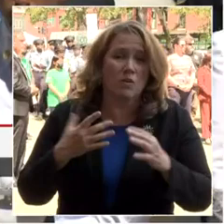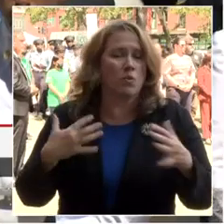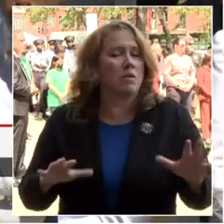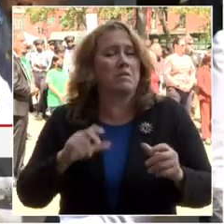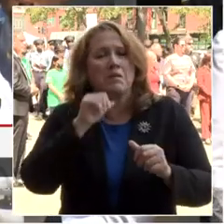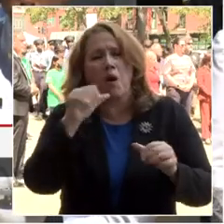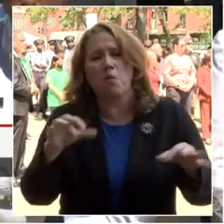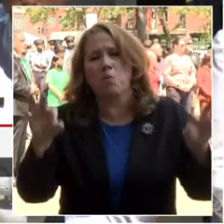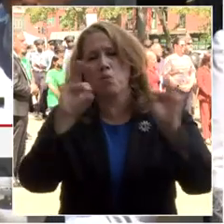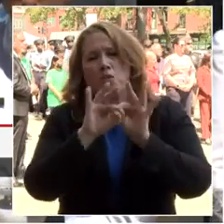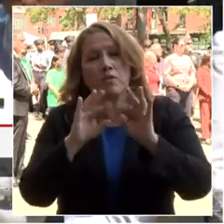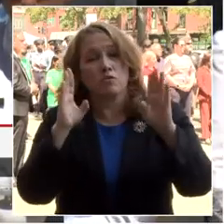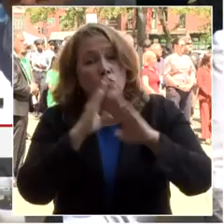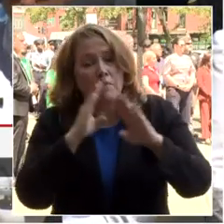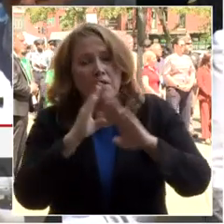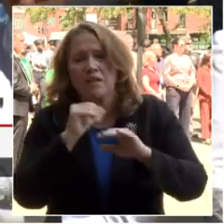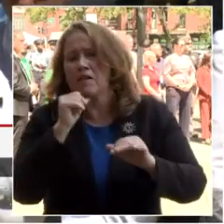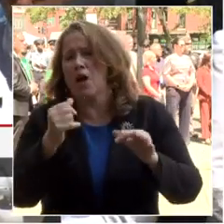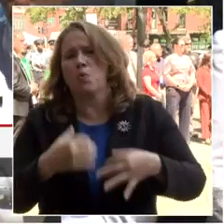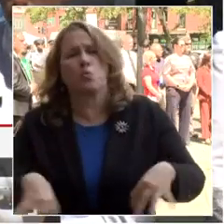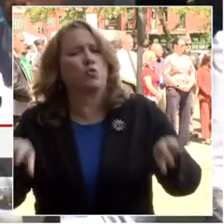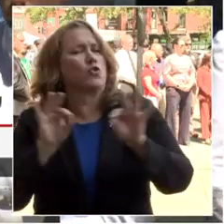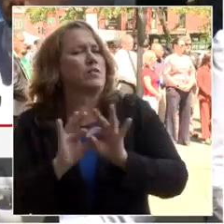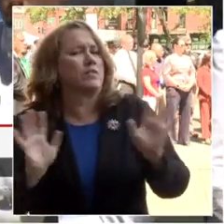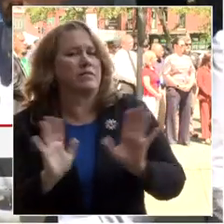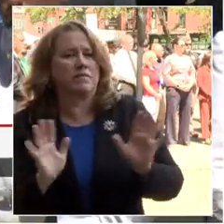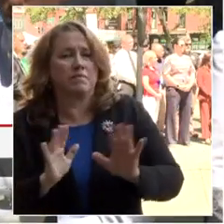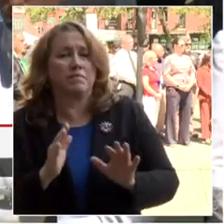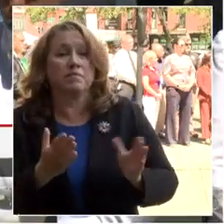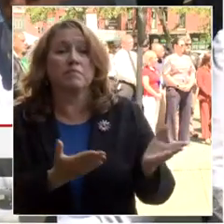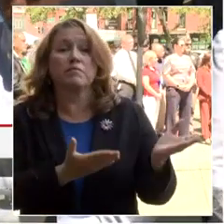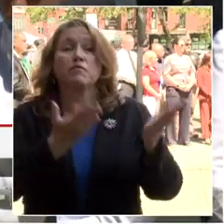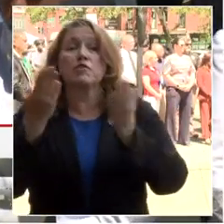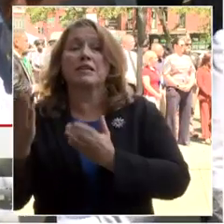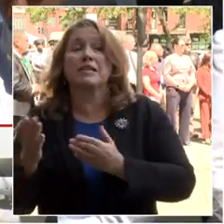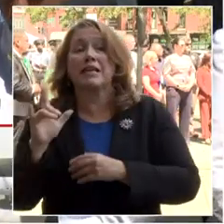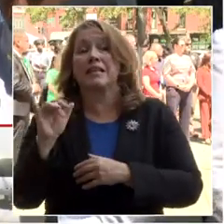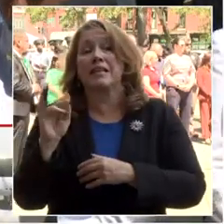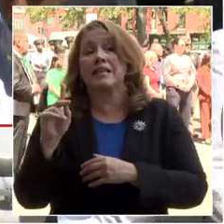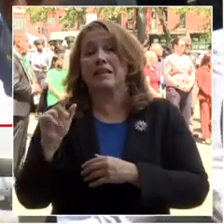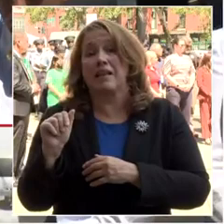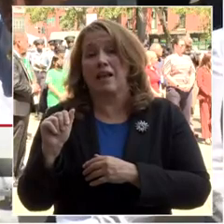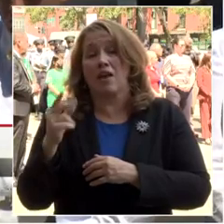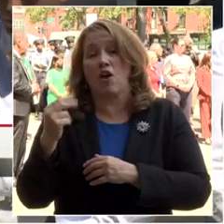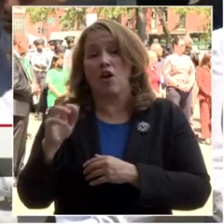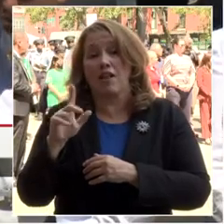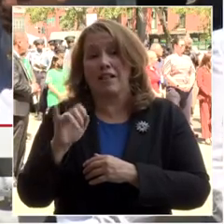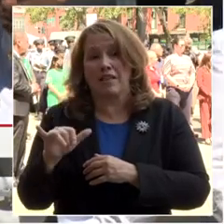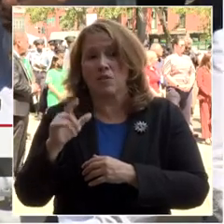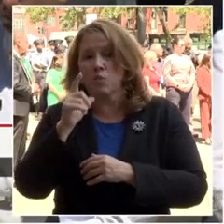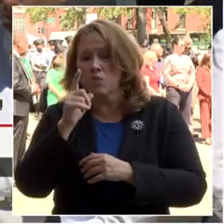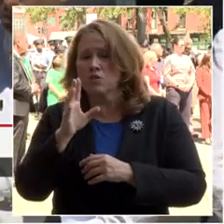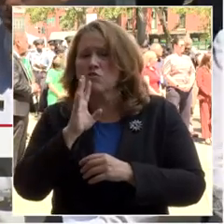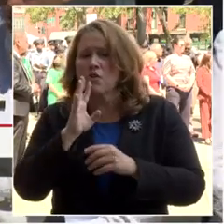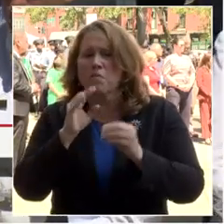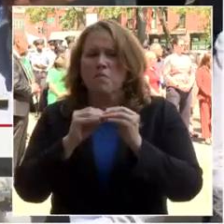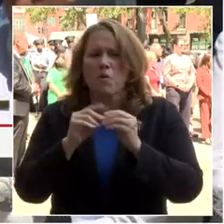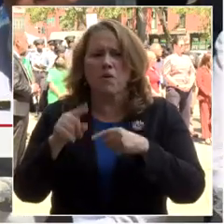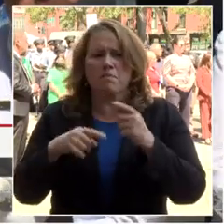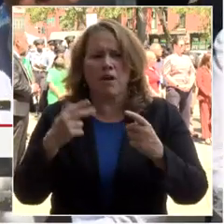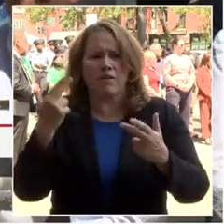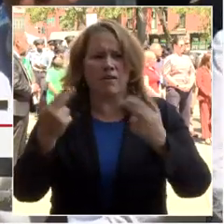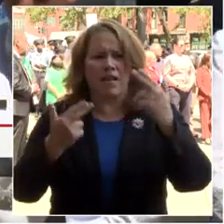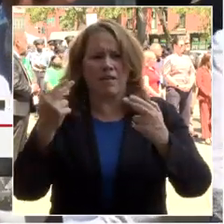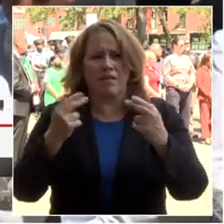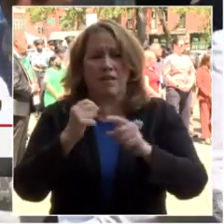want to bring up Linda Harley Harper, who will speak a little bit more about gun violence prevention, followed by Chief Conti, and